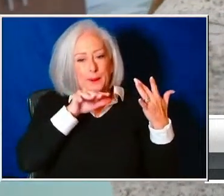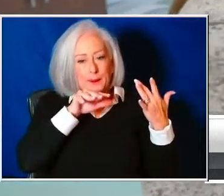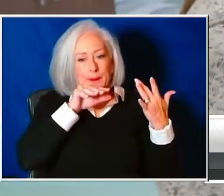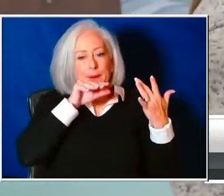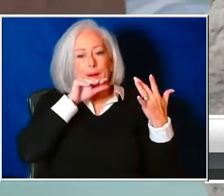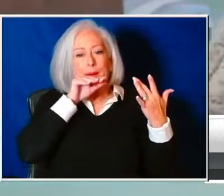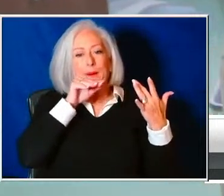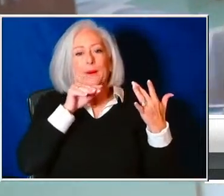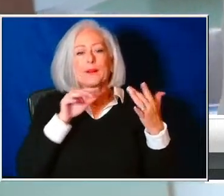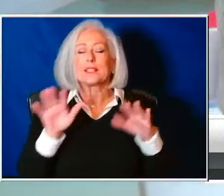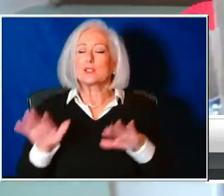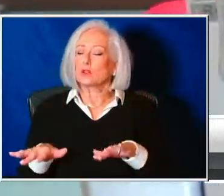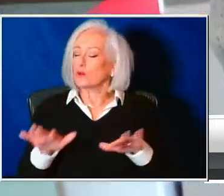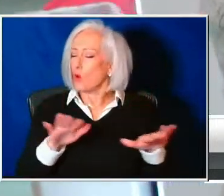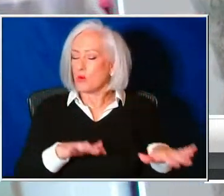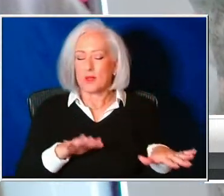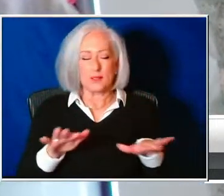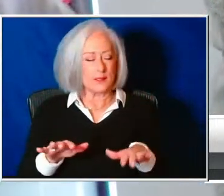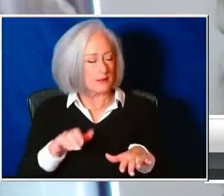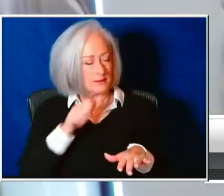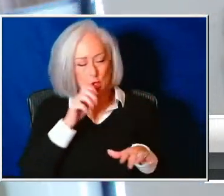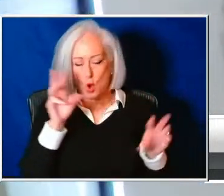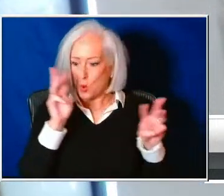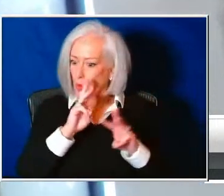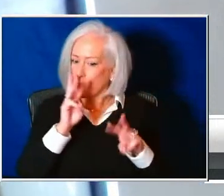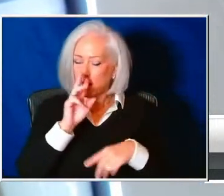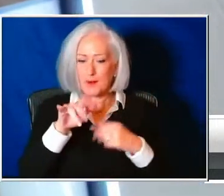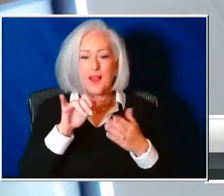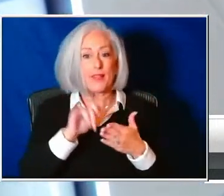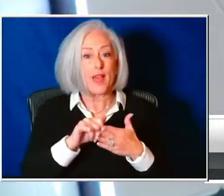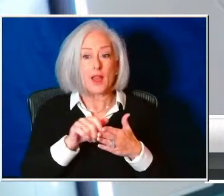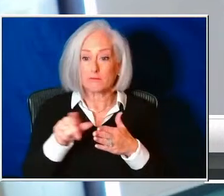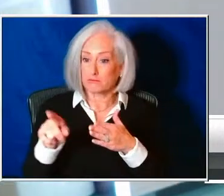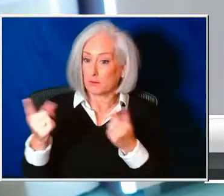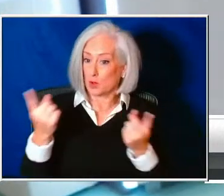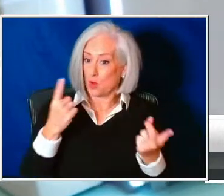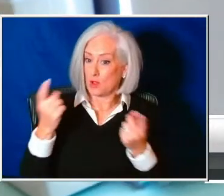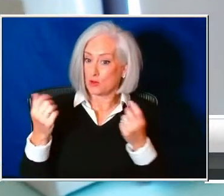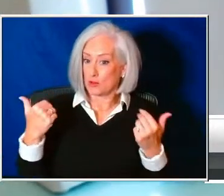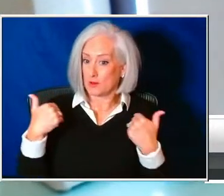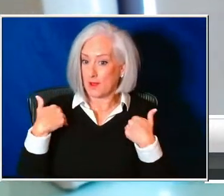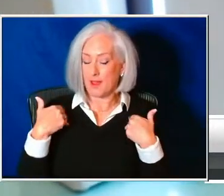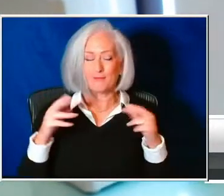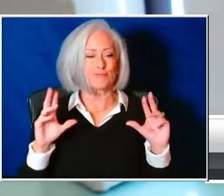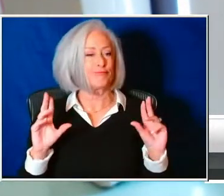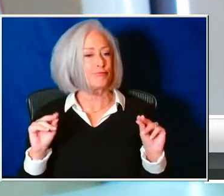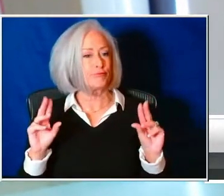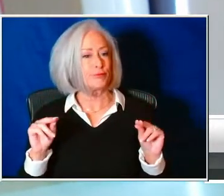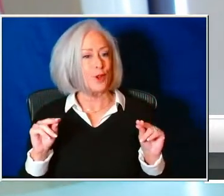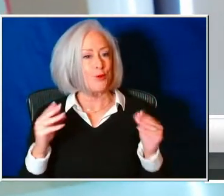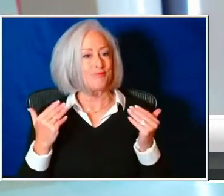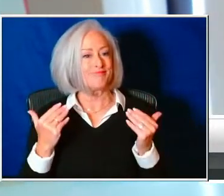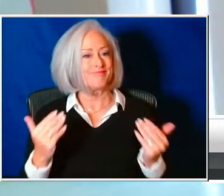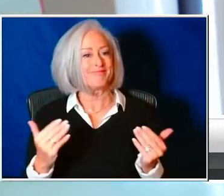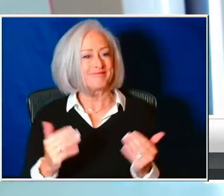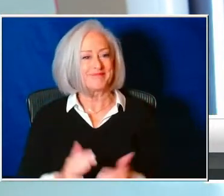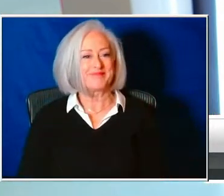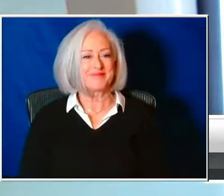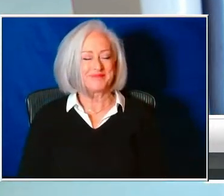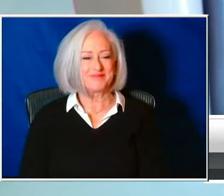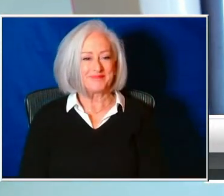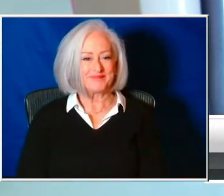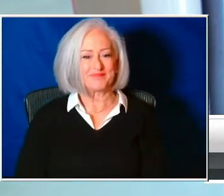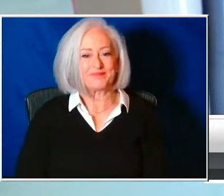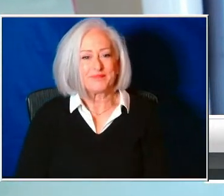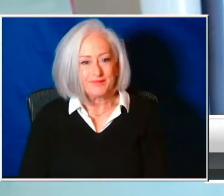relaxed exam. Any questions for me about it? No, this is good. All right. So we